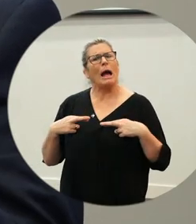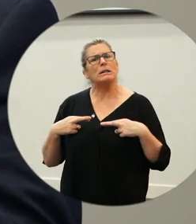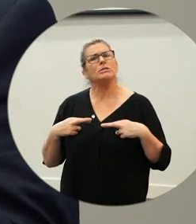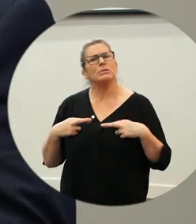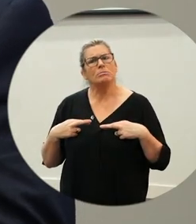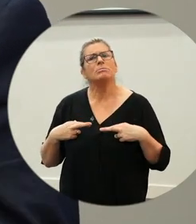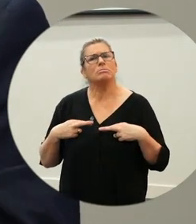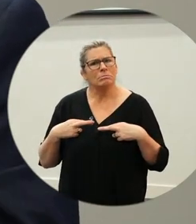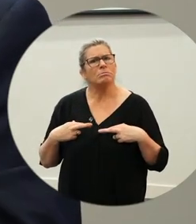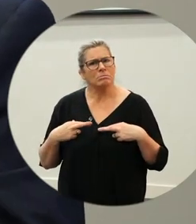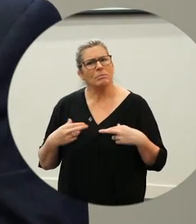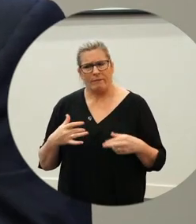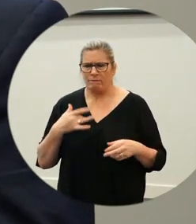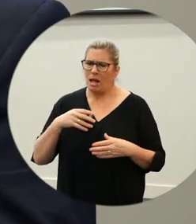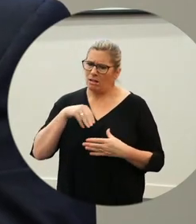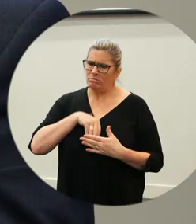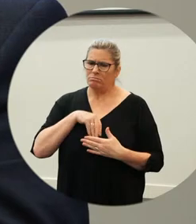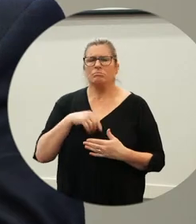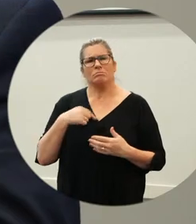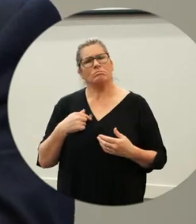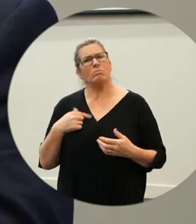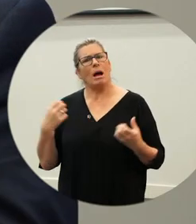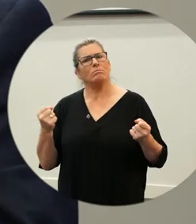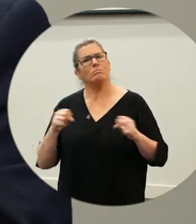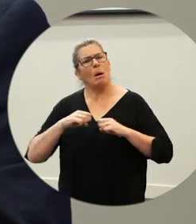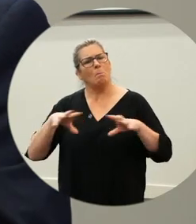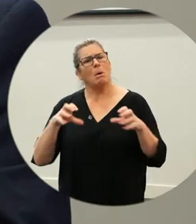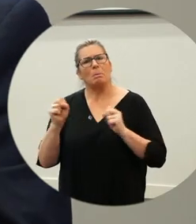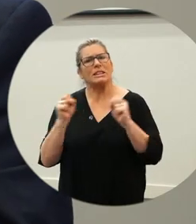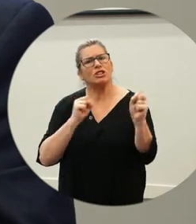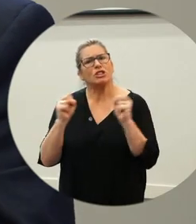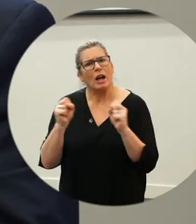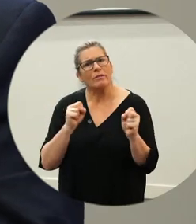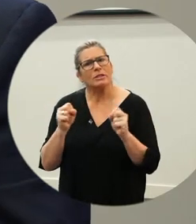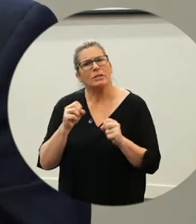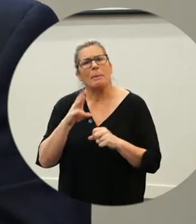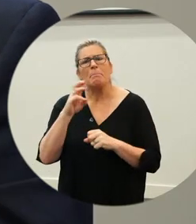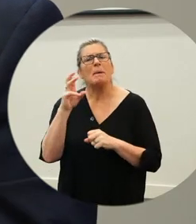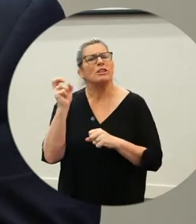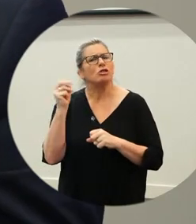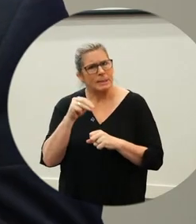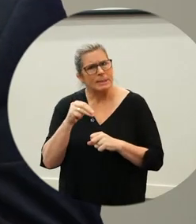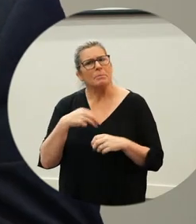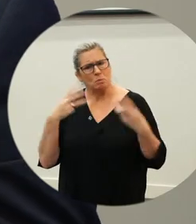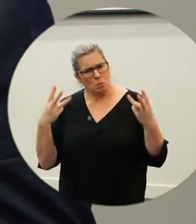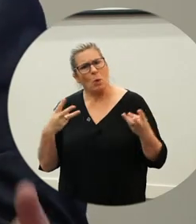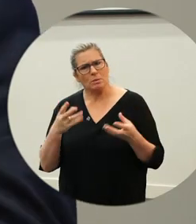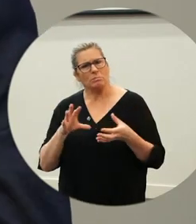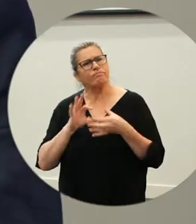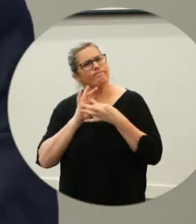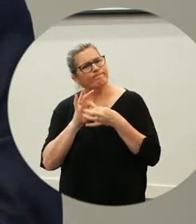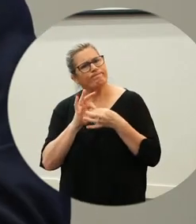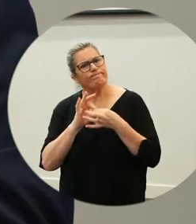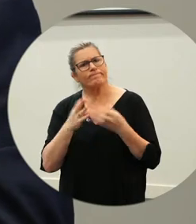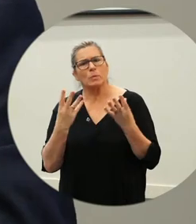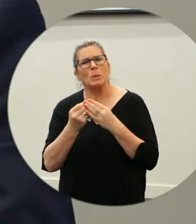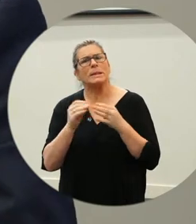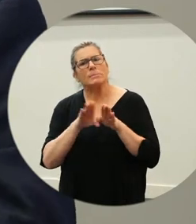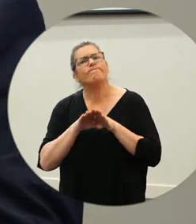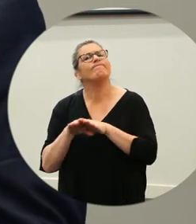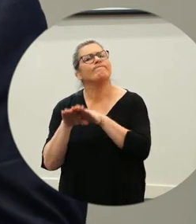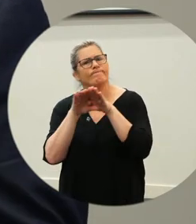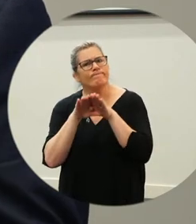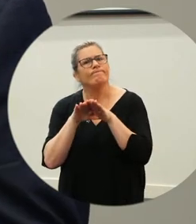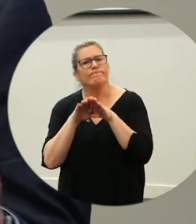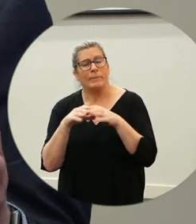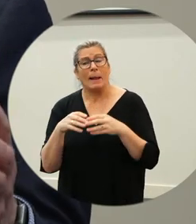sense of public service, and a sense of patriotism to go out and do it. And the things that happened over those early years